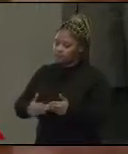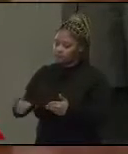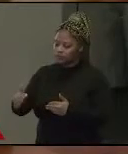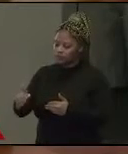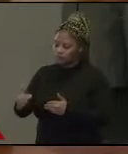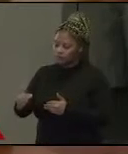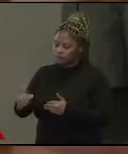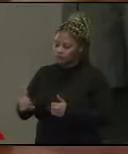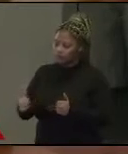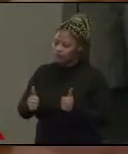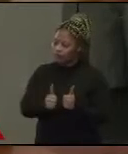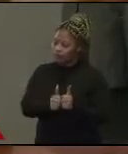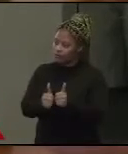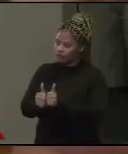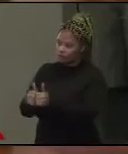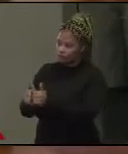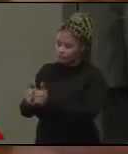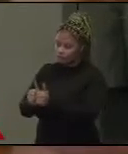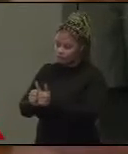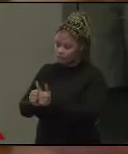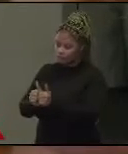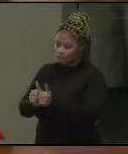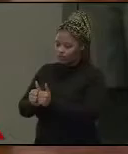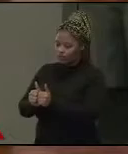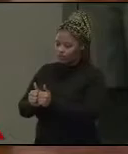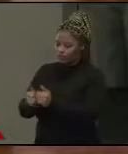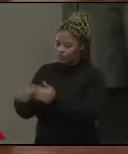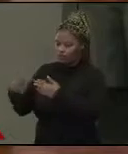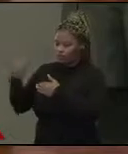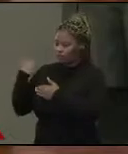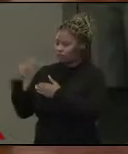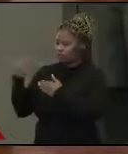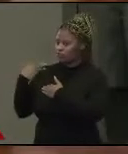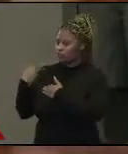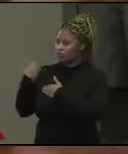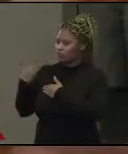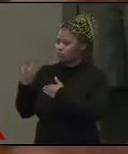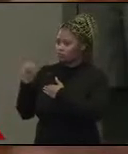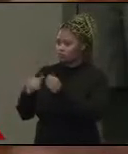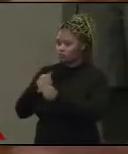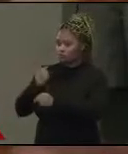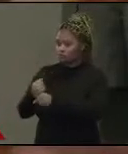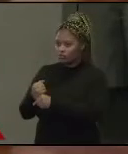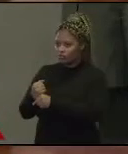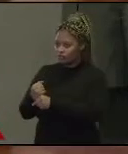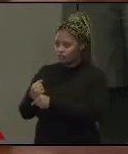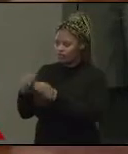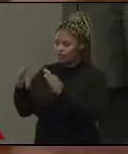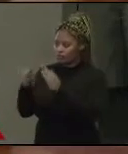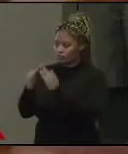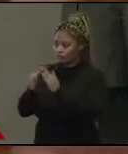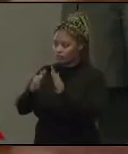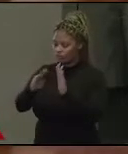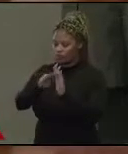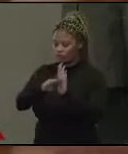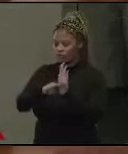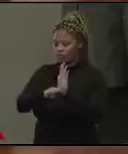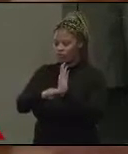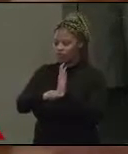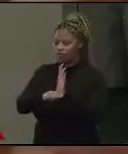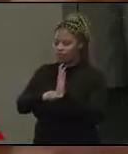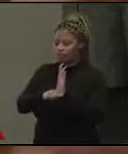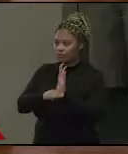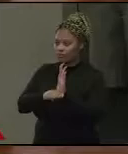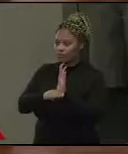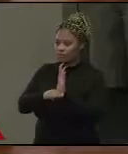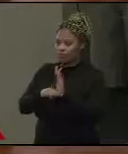partners, ladies and gentlemen, in the last 2 decades, the housing program has undergone the policy revisions which has seen